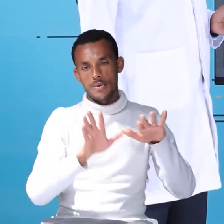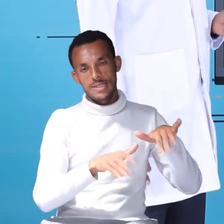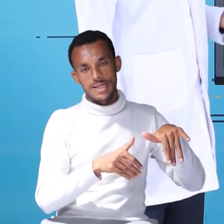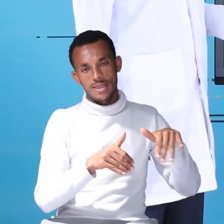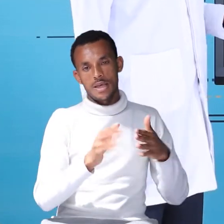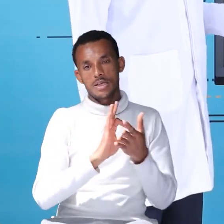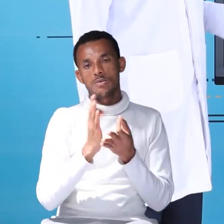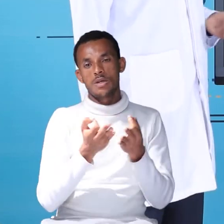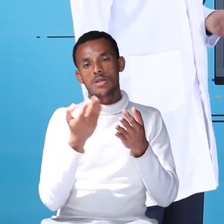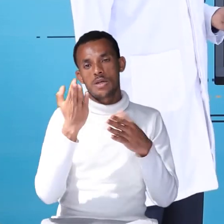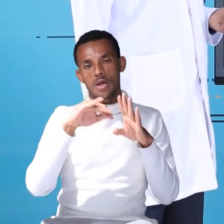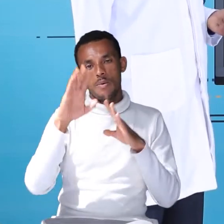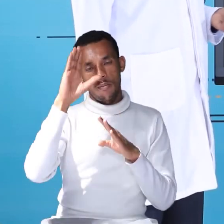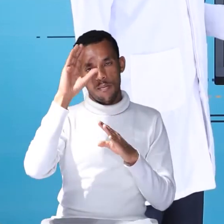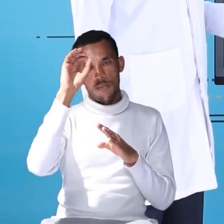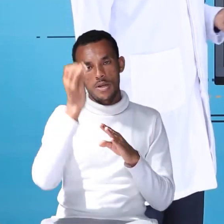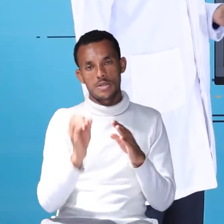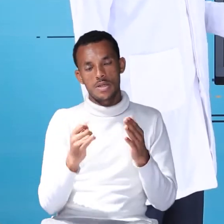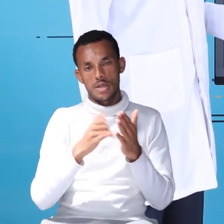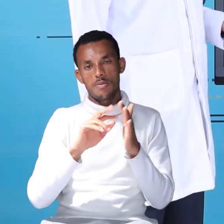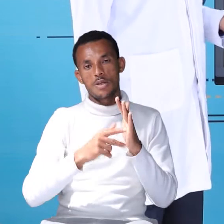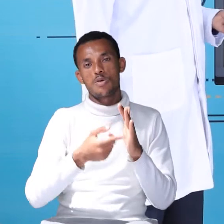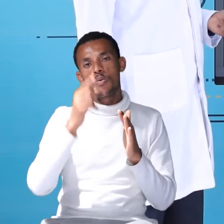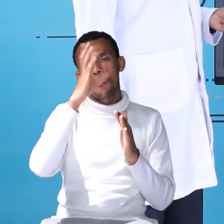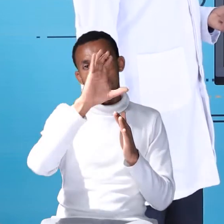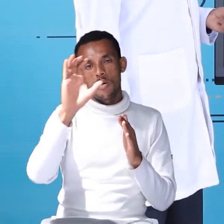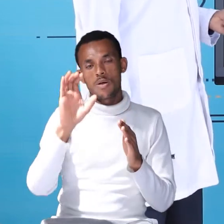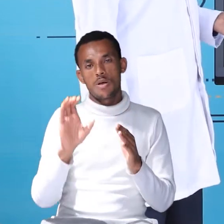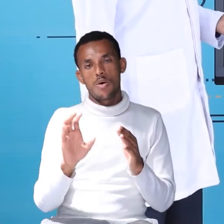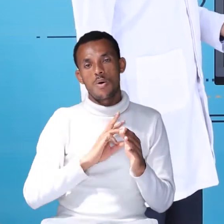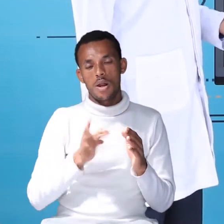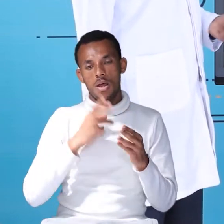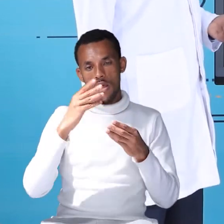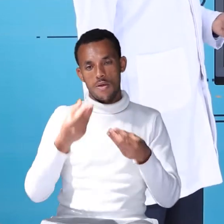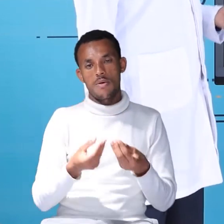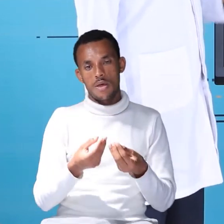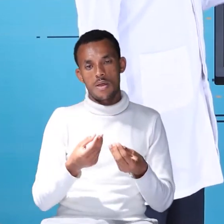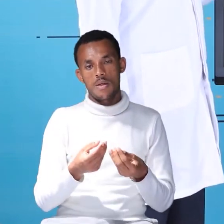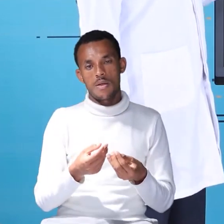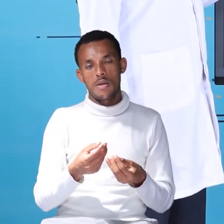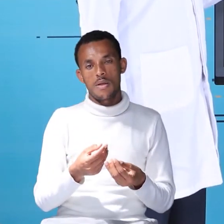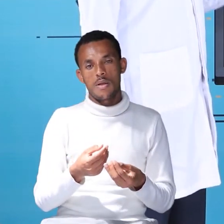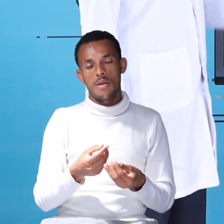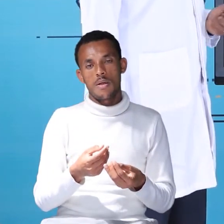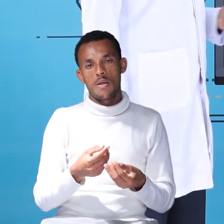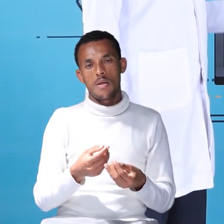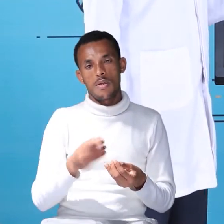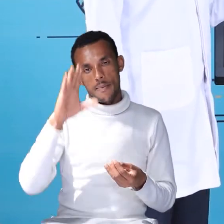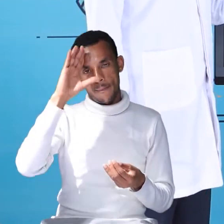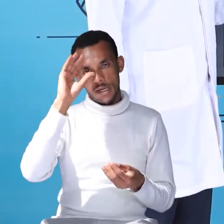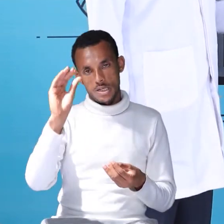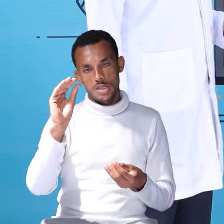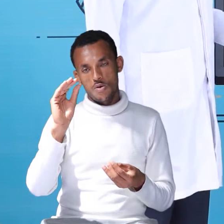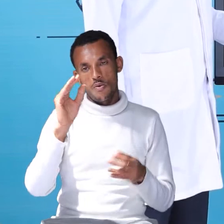be expressed in terms of percent. That is out of 100. So we are given here per percent